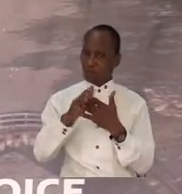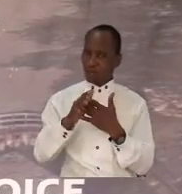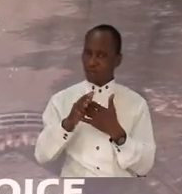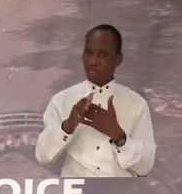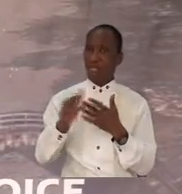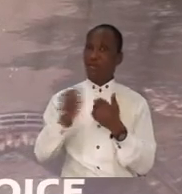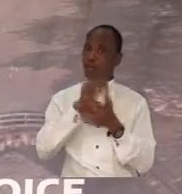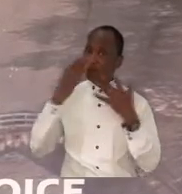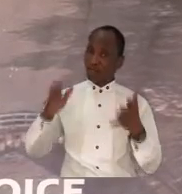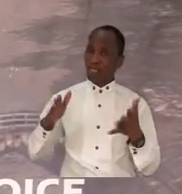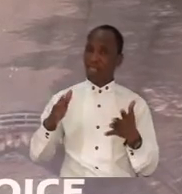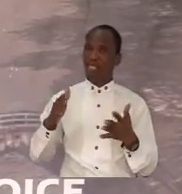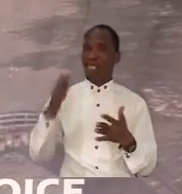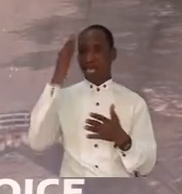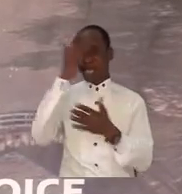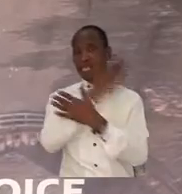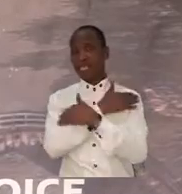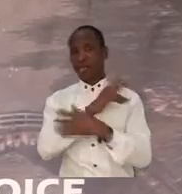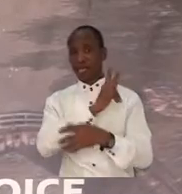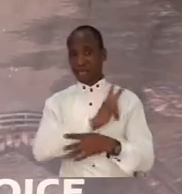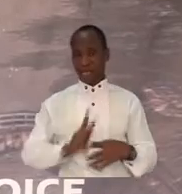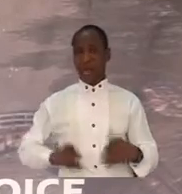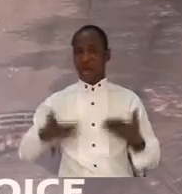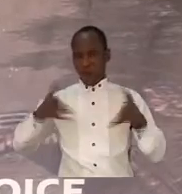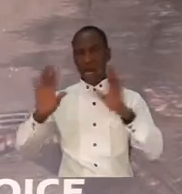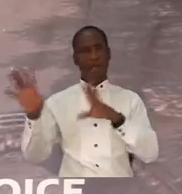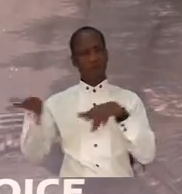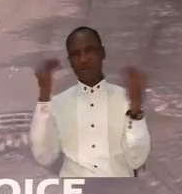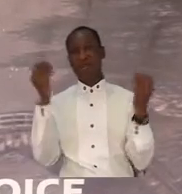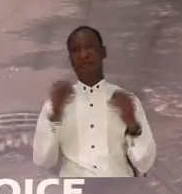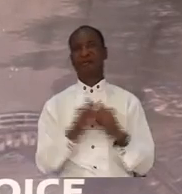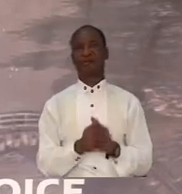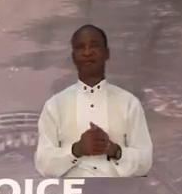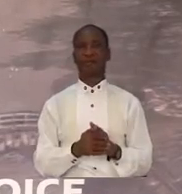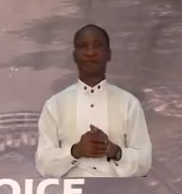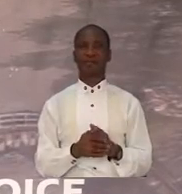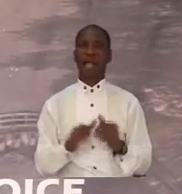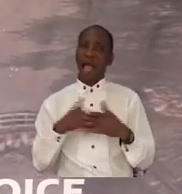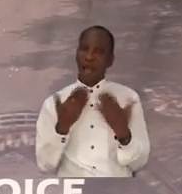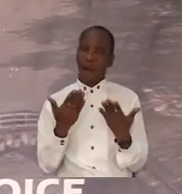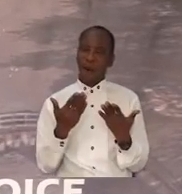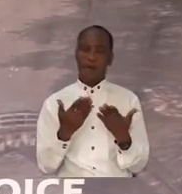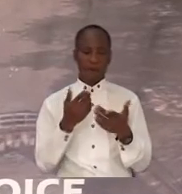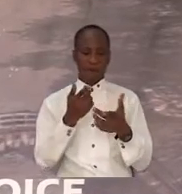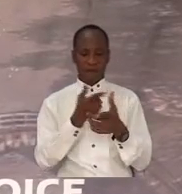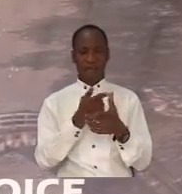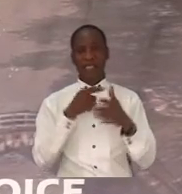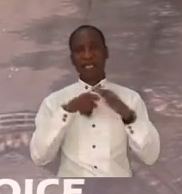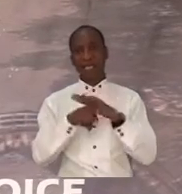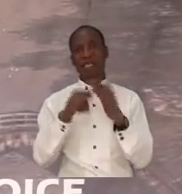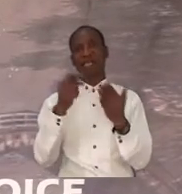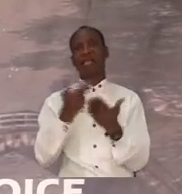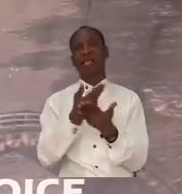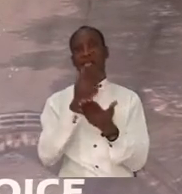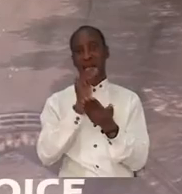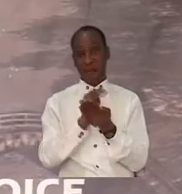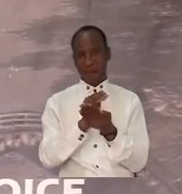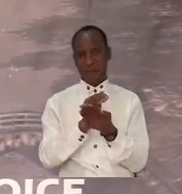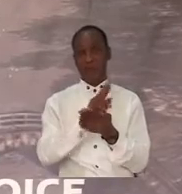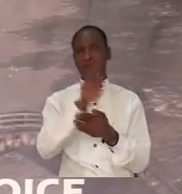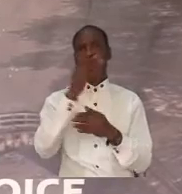And they say, if you be a mum, or Munkum, or Yama, and now I break it, I wear the affair. Or some